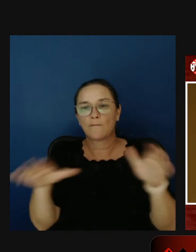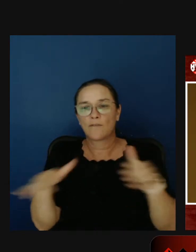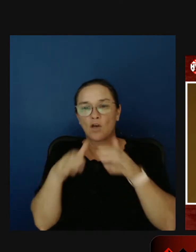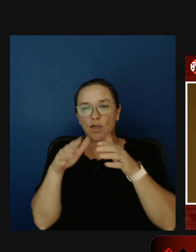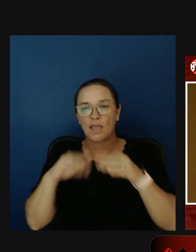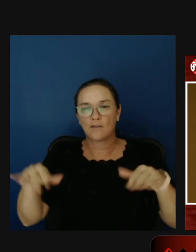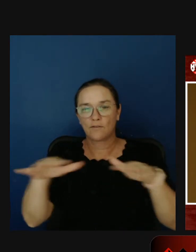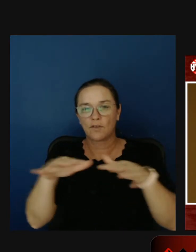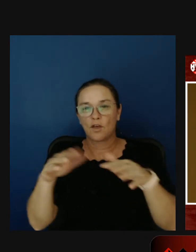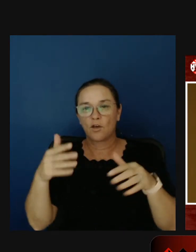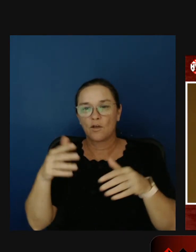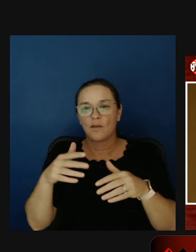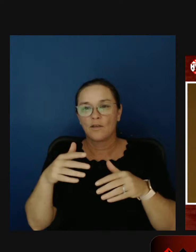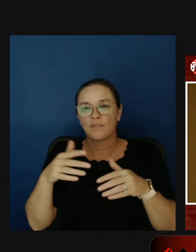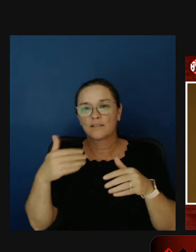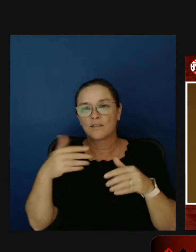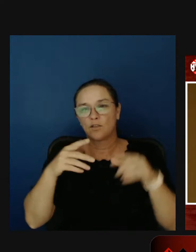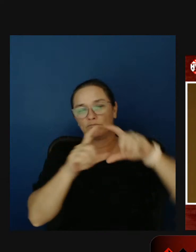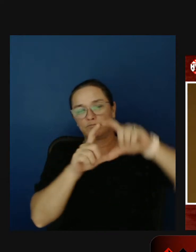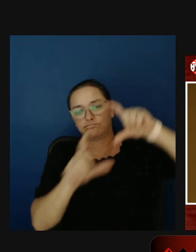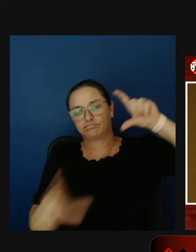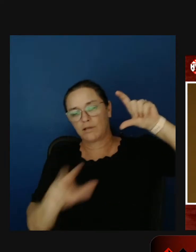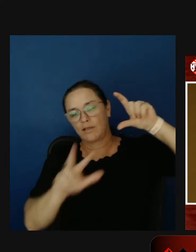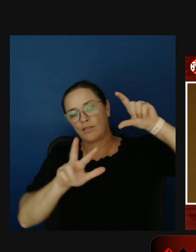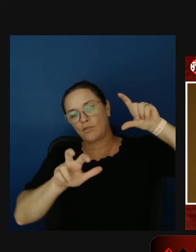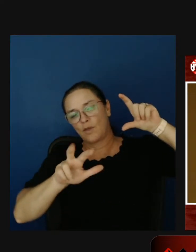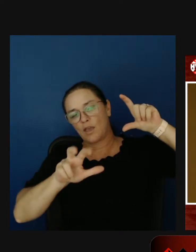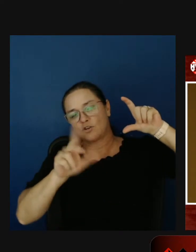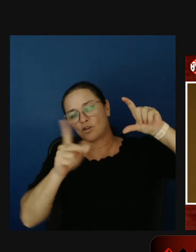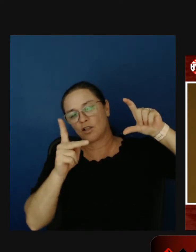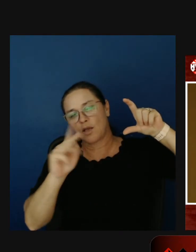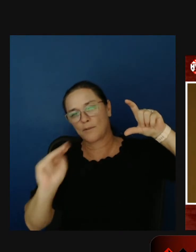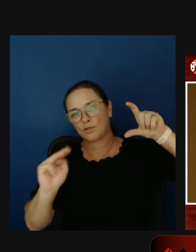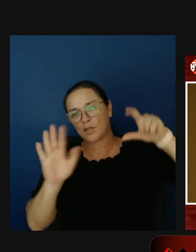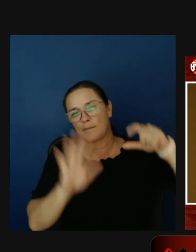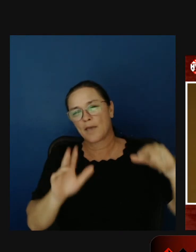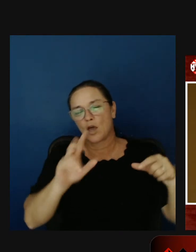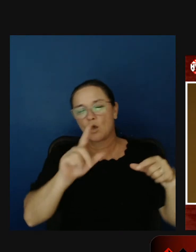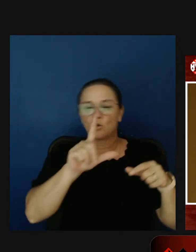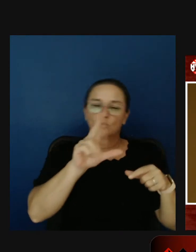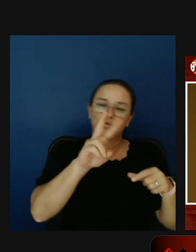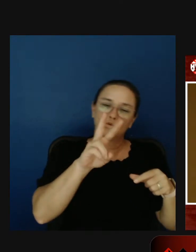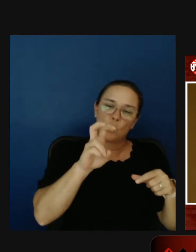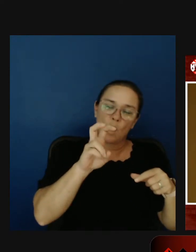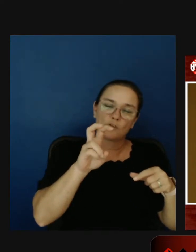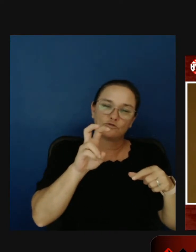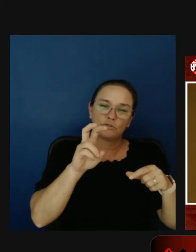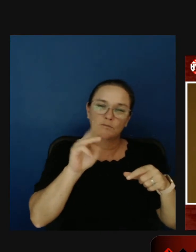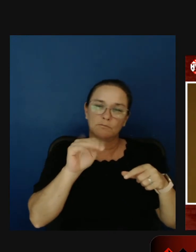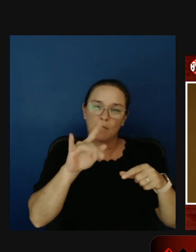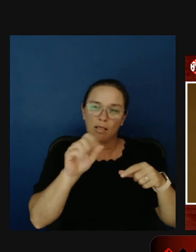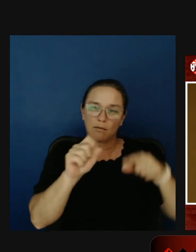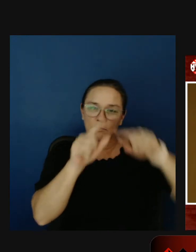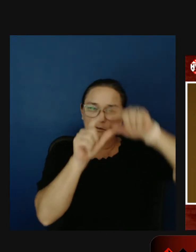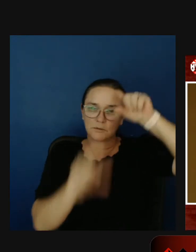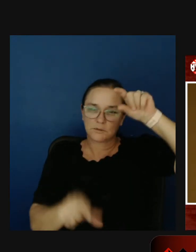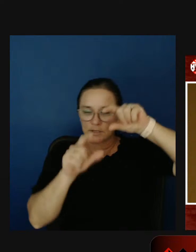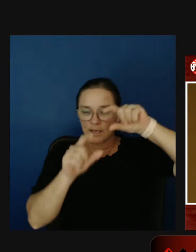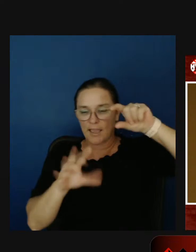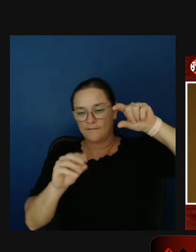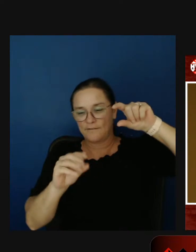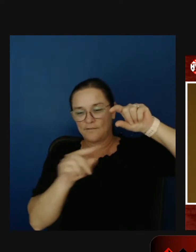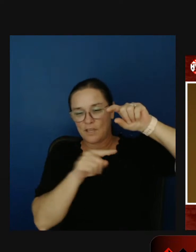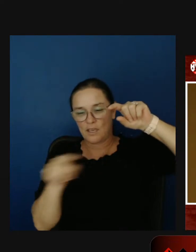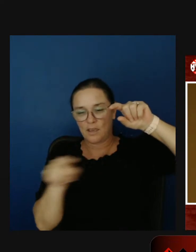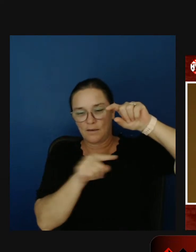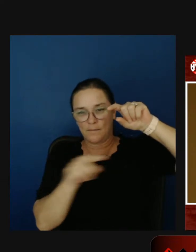300 kilometers, so about 200 miles north-south, about 50 miles east-west. And this is how I